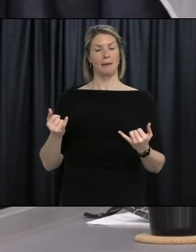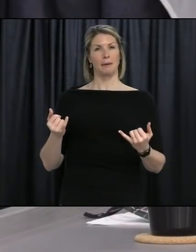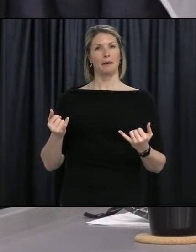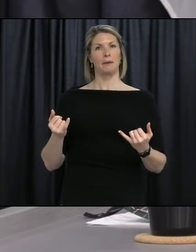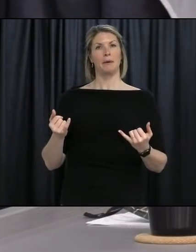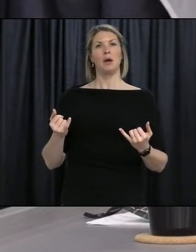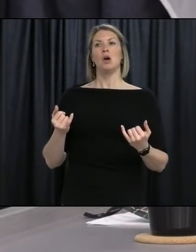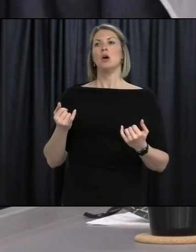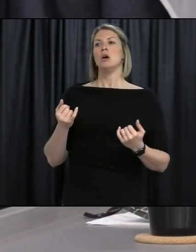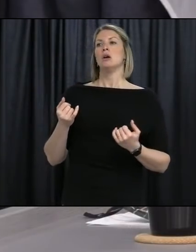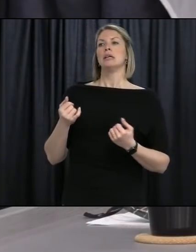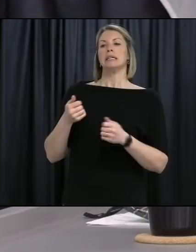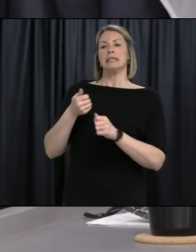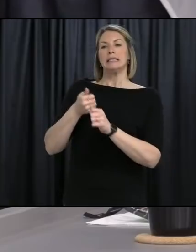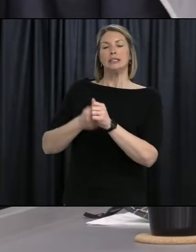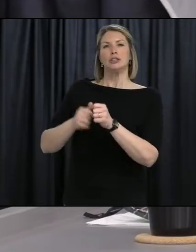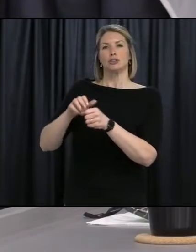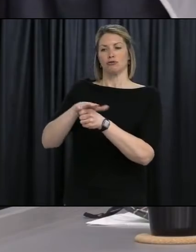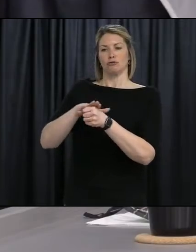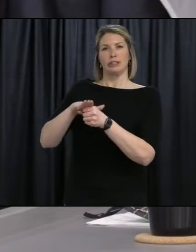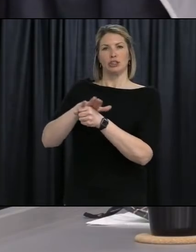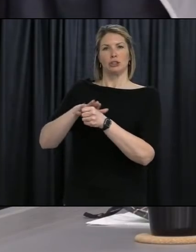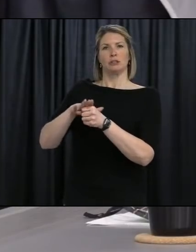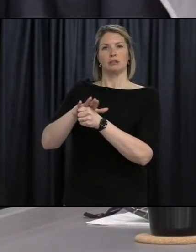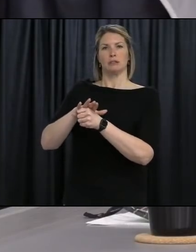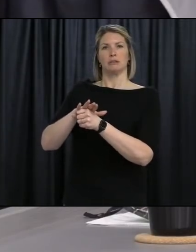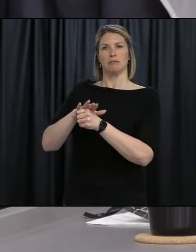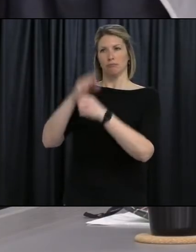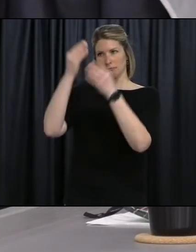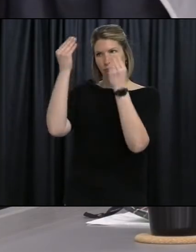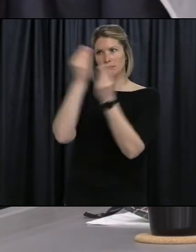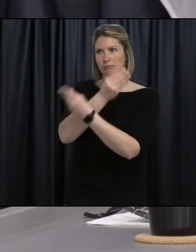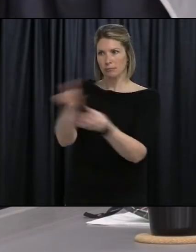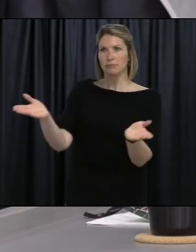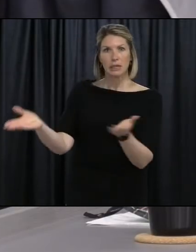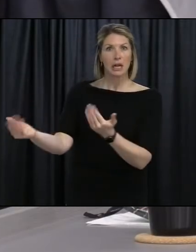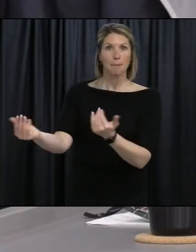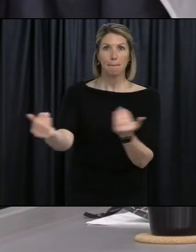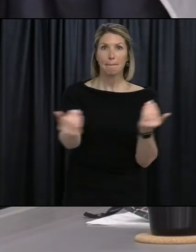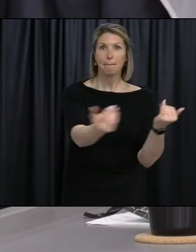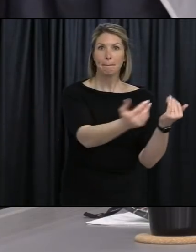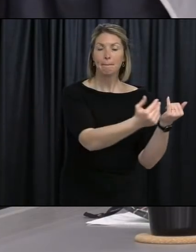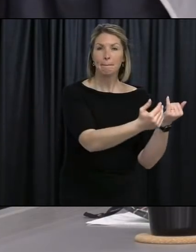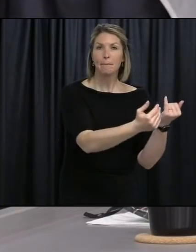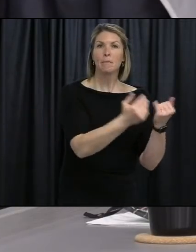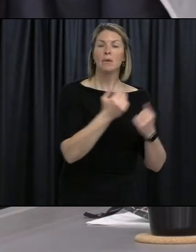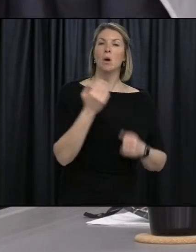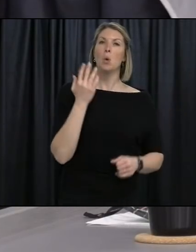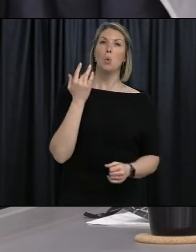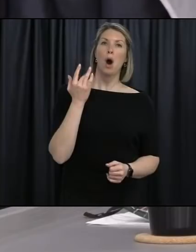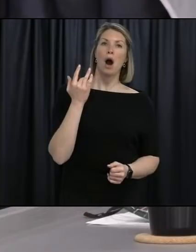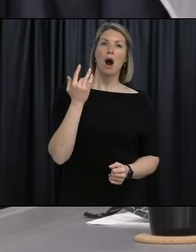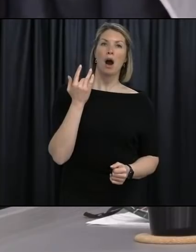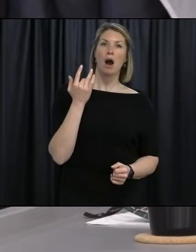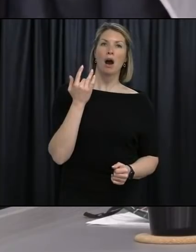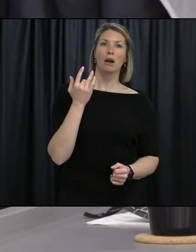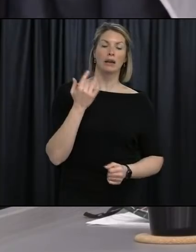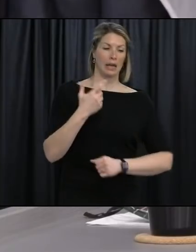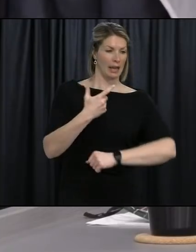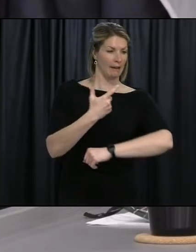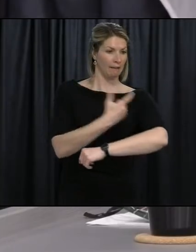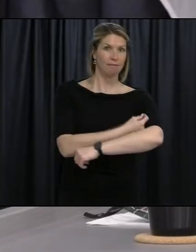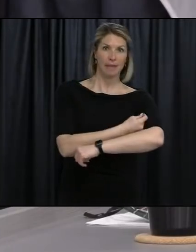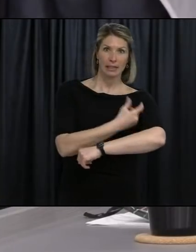an open call is as much about the fact some of the vaccine uptake combined with some of the